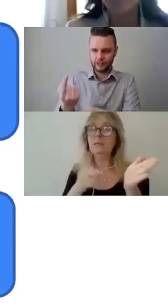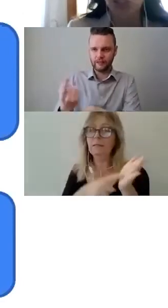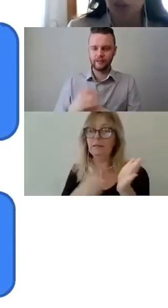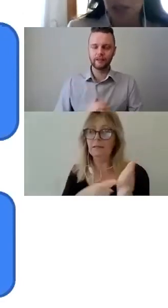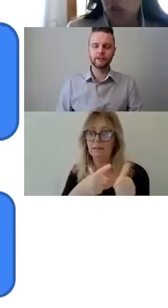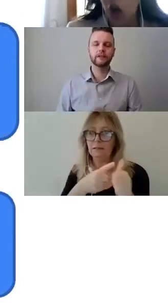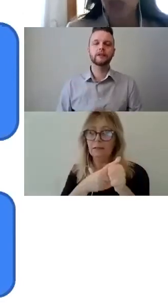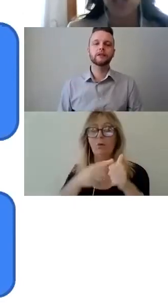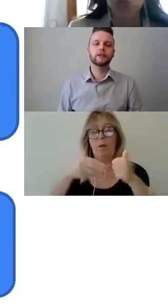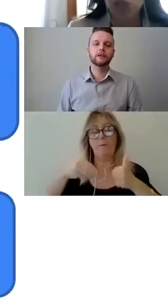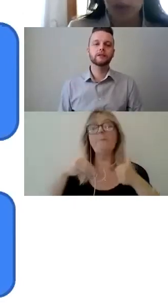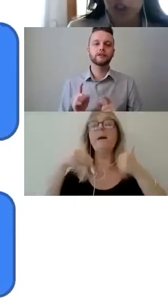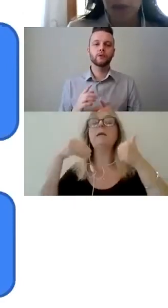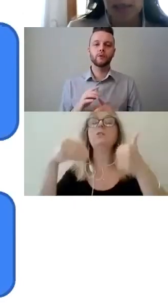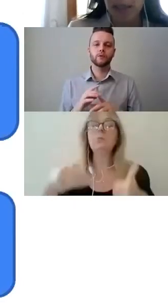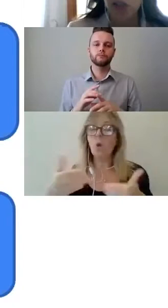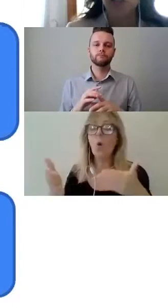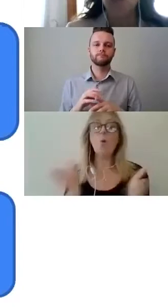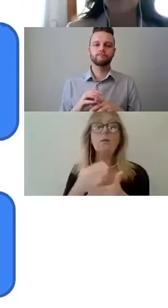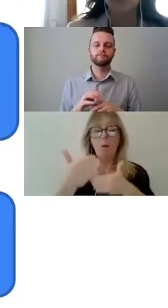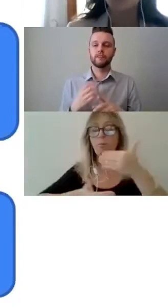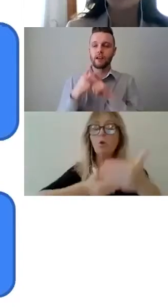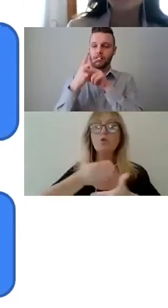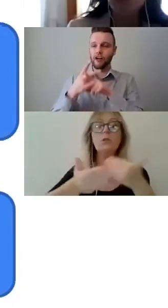appointing a guardian